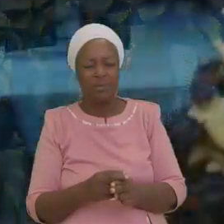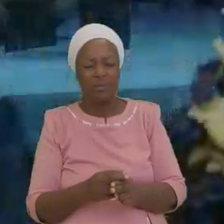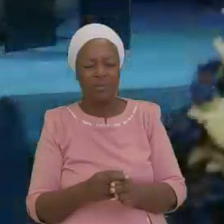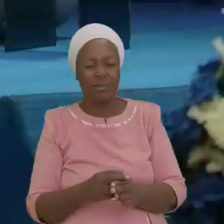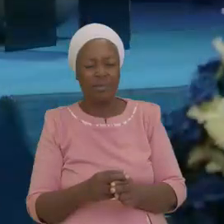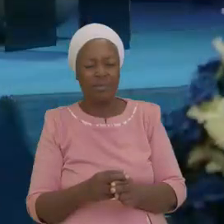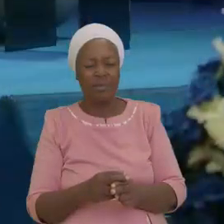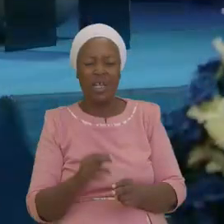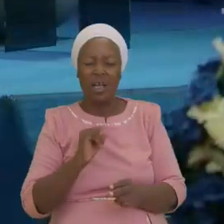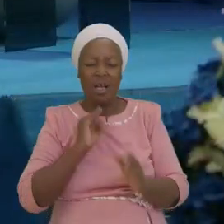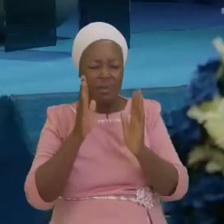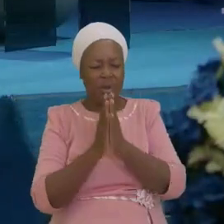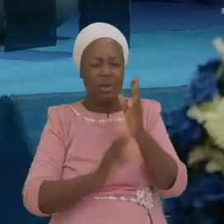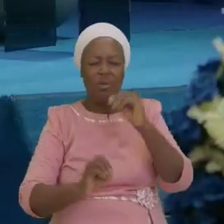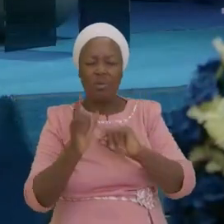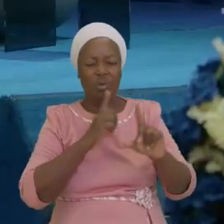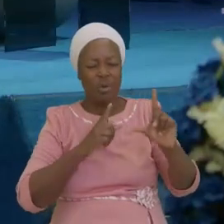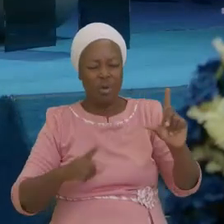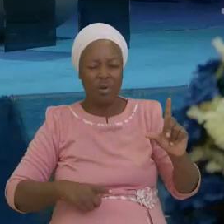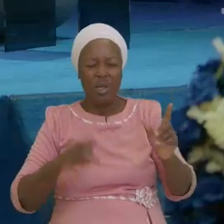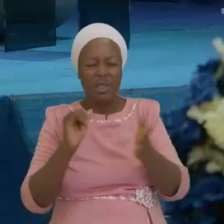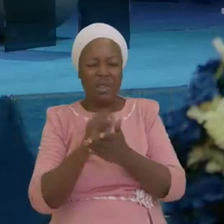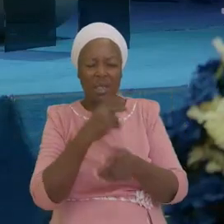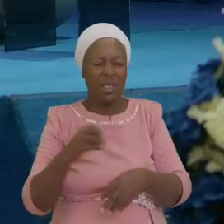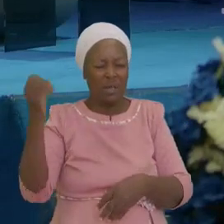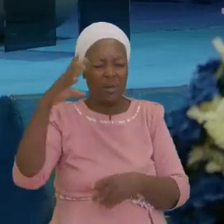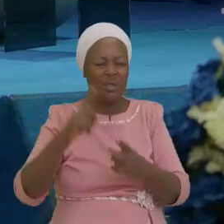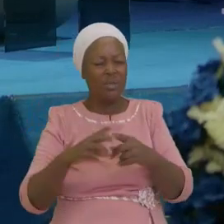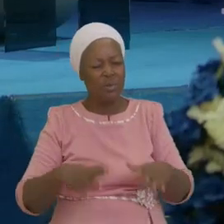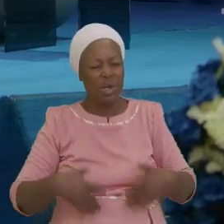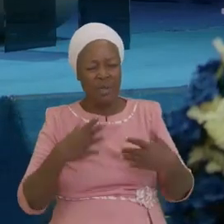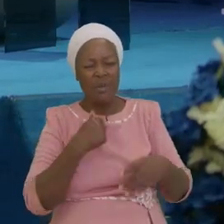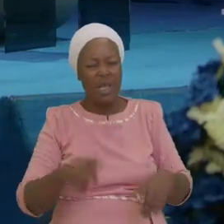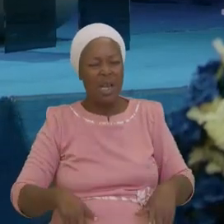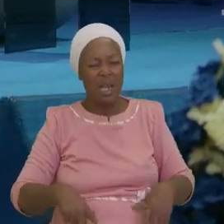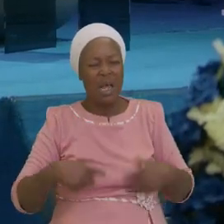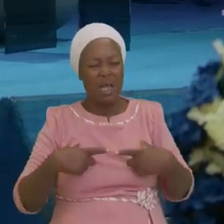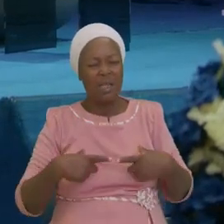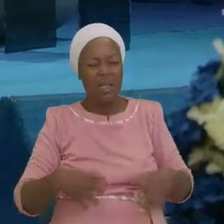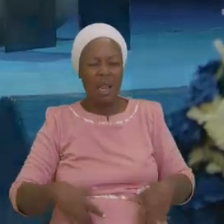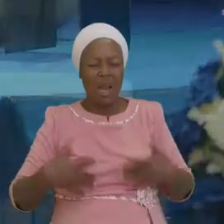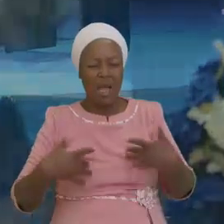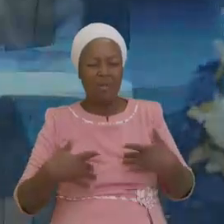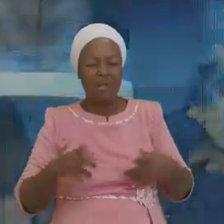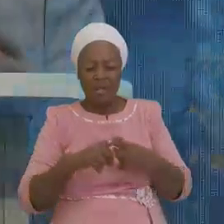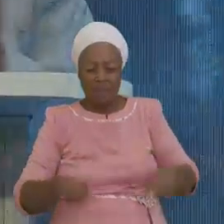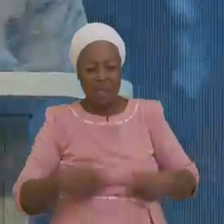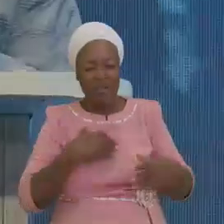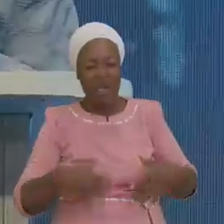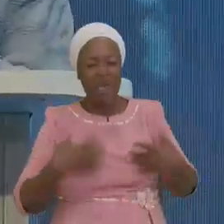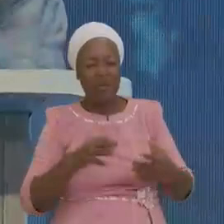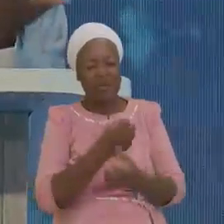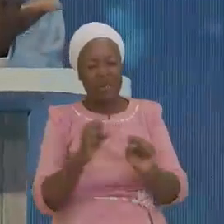I pray, O Lord, that the grace to live a life of salvation, everyone now